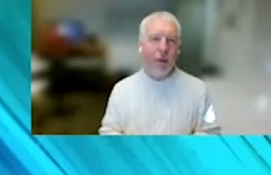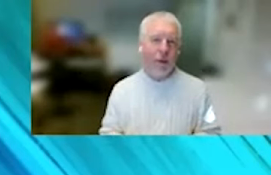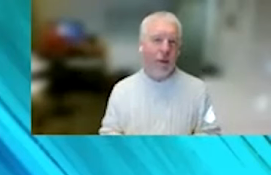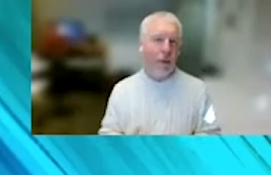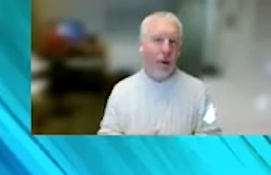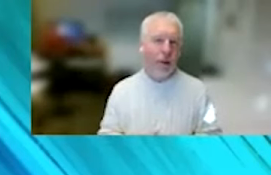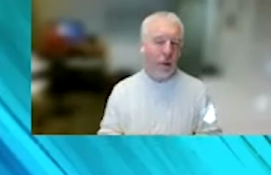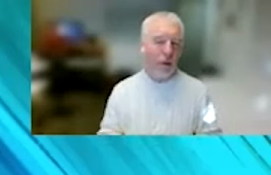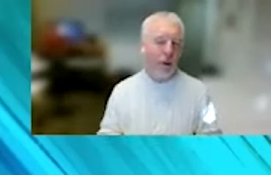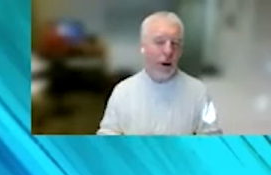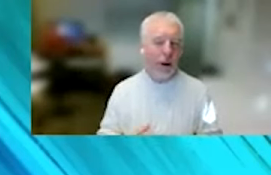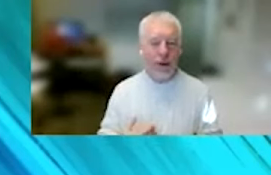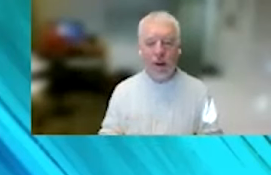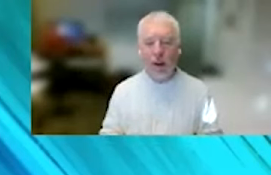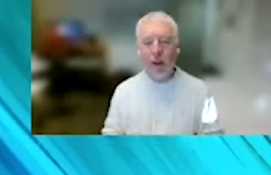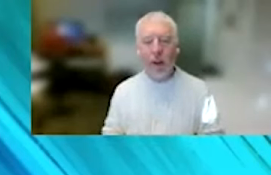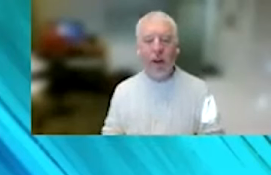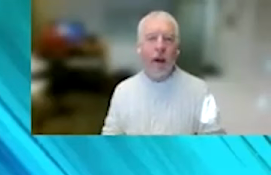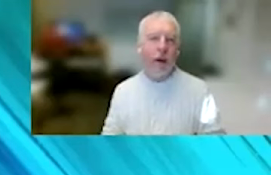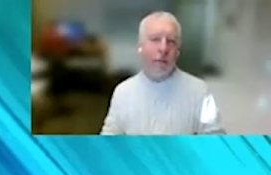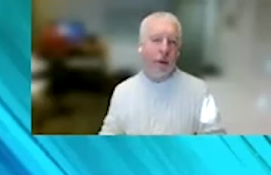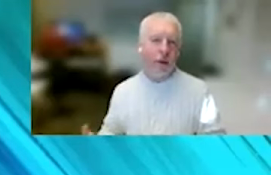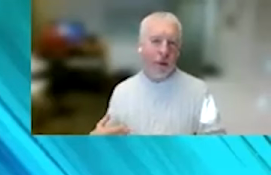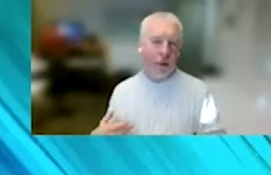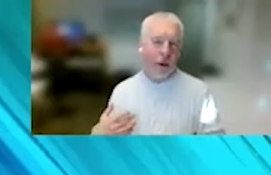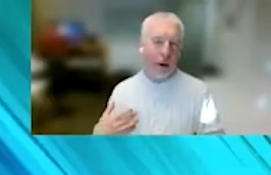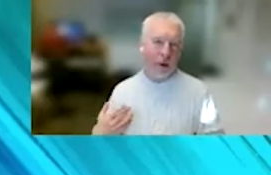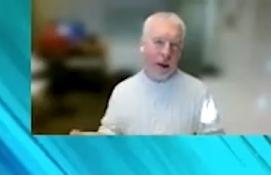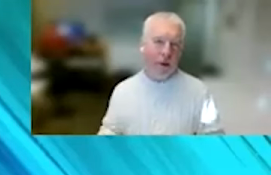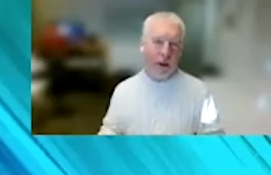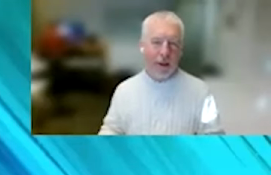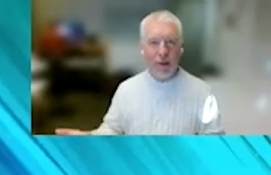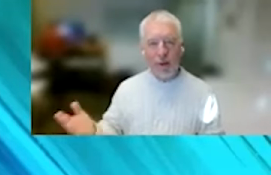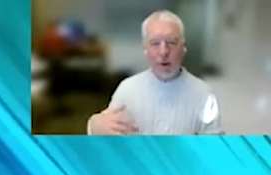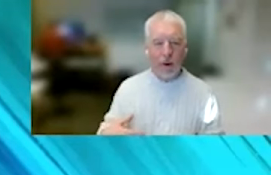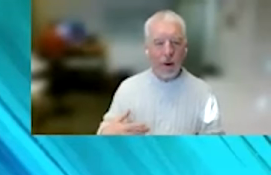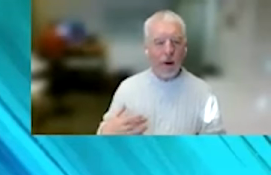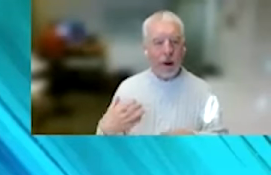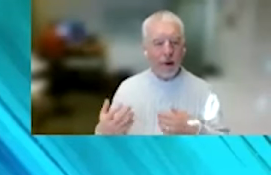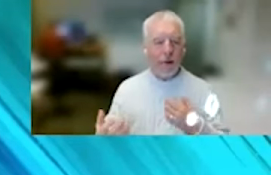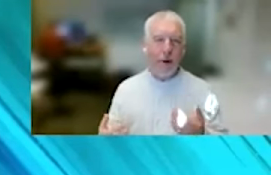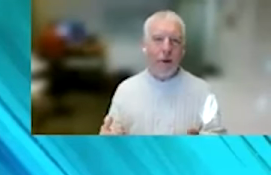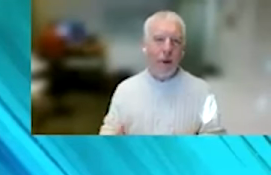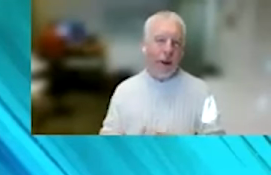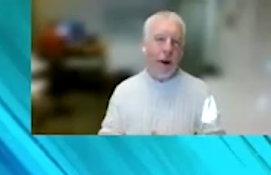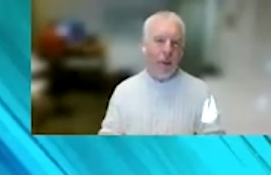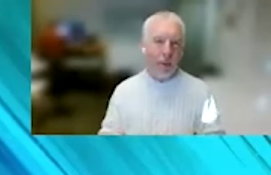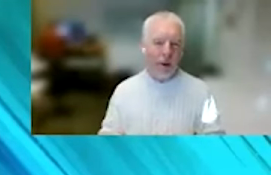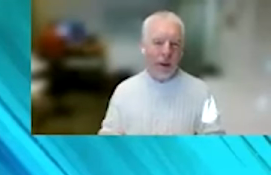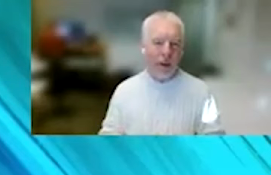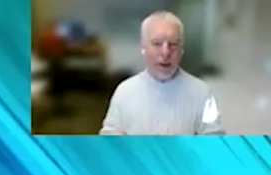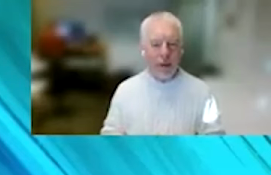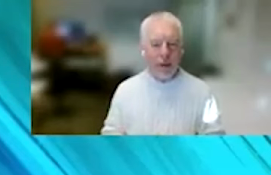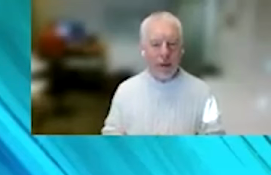add captions, it also supports people who are ESL. If the speaker has an accent that the viewer is not used to, it can help